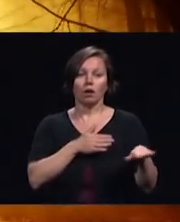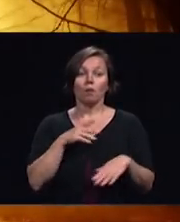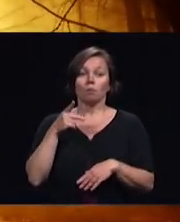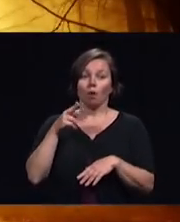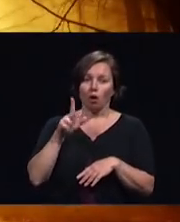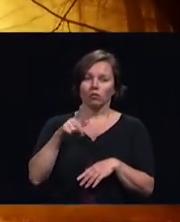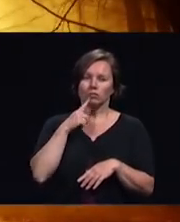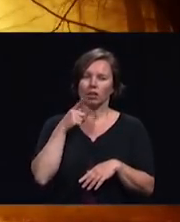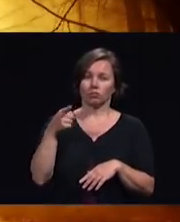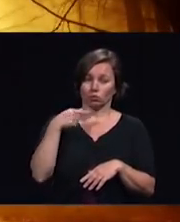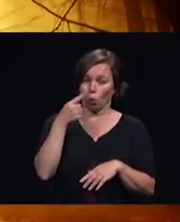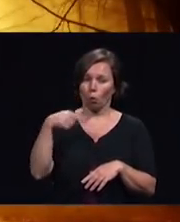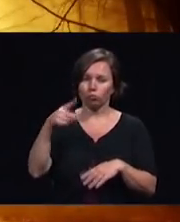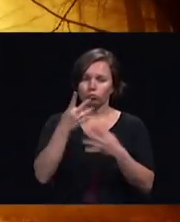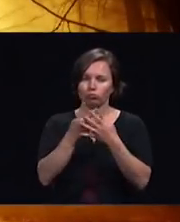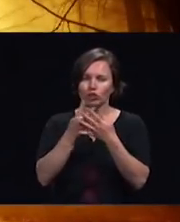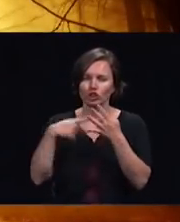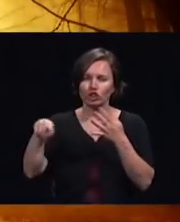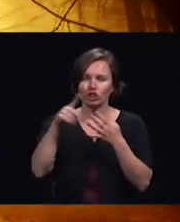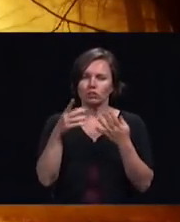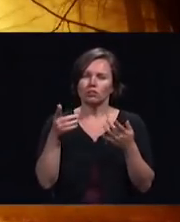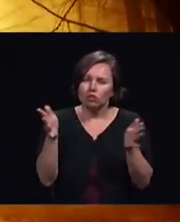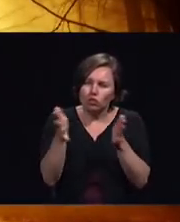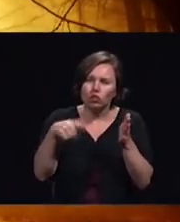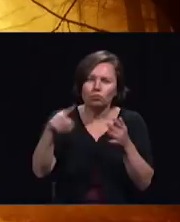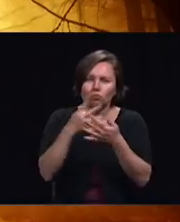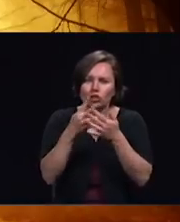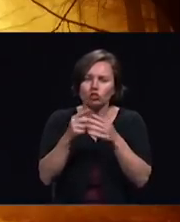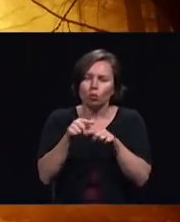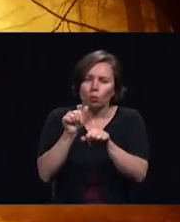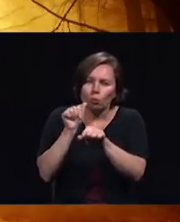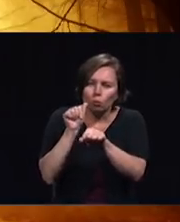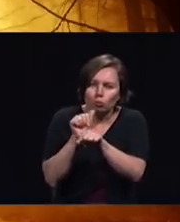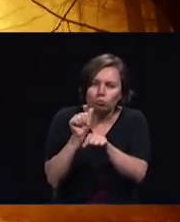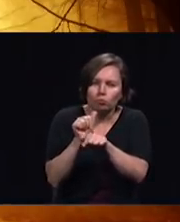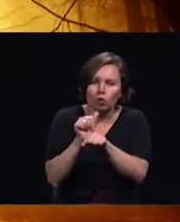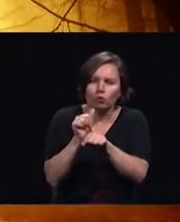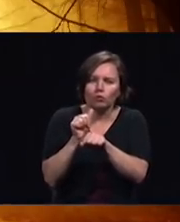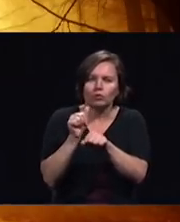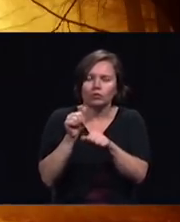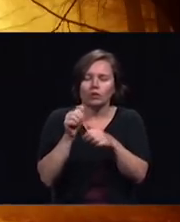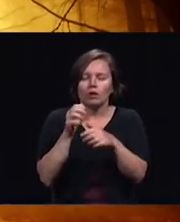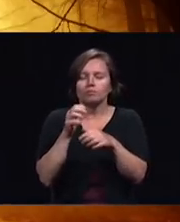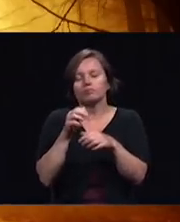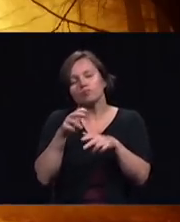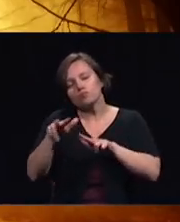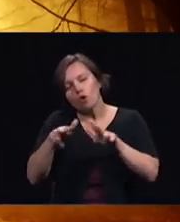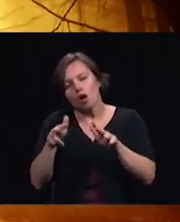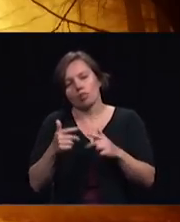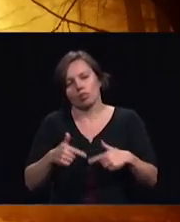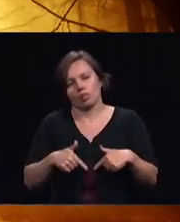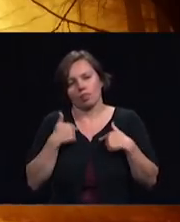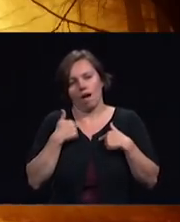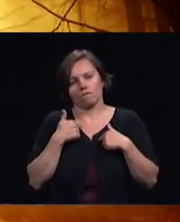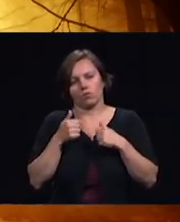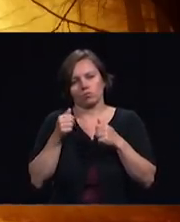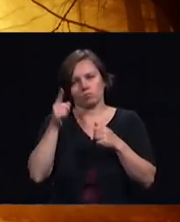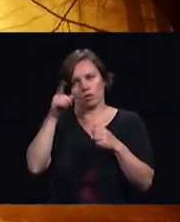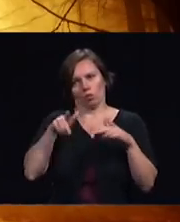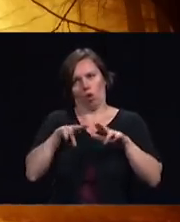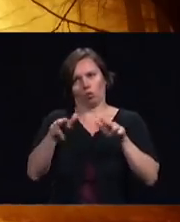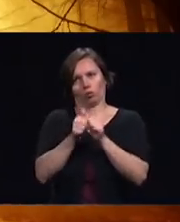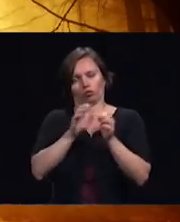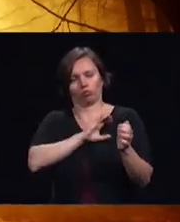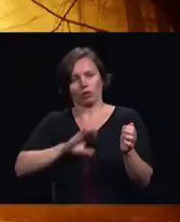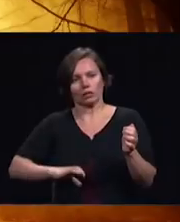beseech you to walk worthy of the calling with which you were called with all lowliness and gentleness with long suffering bearing with